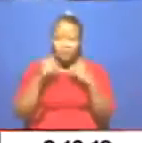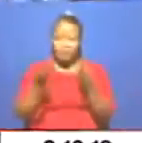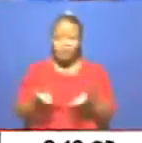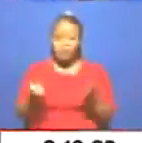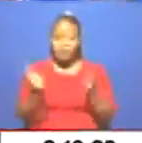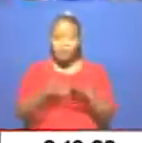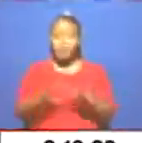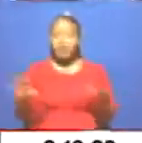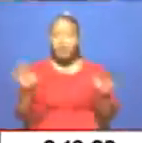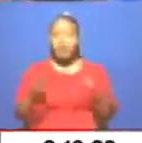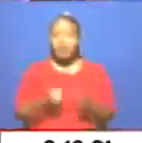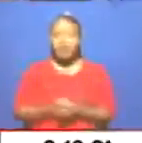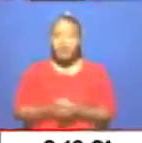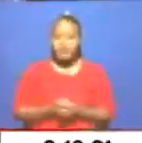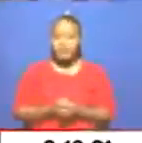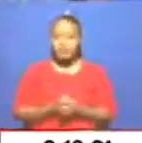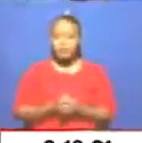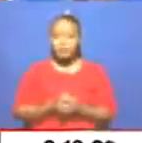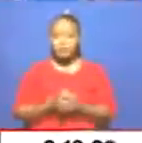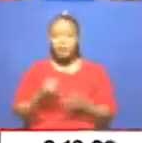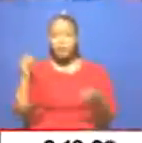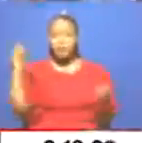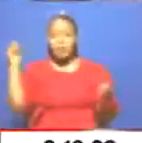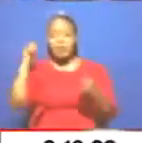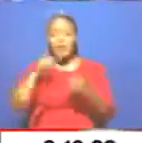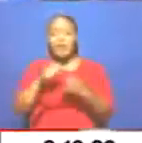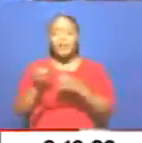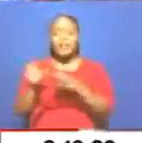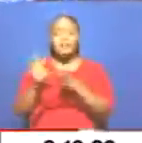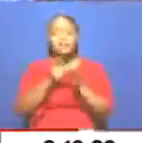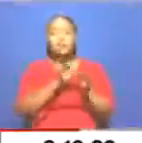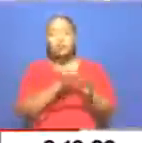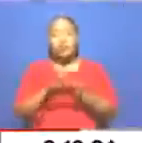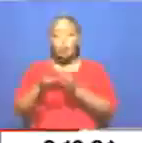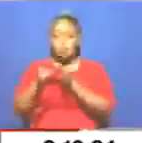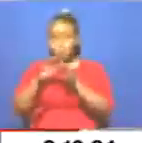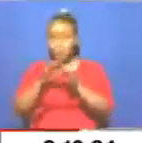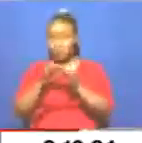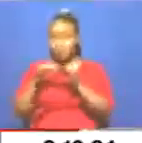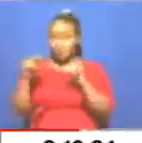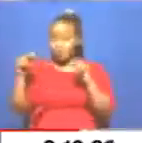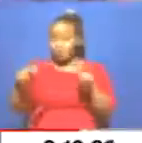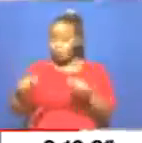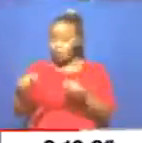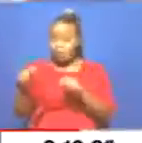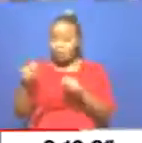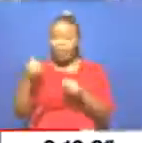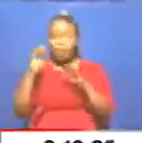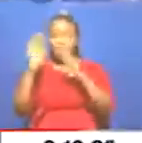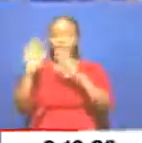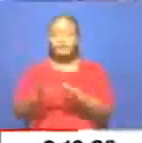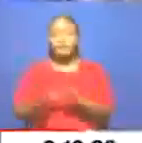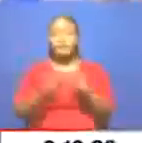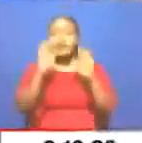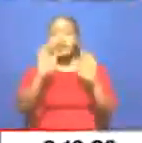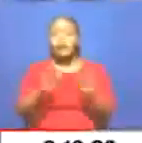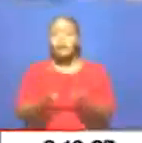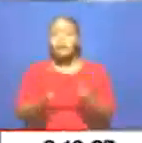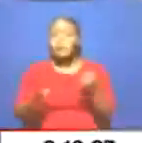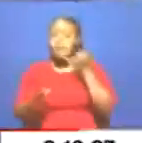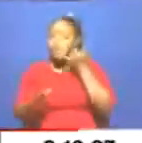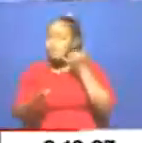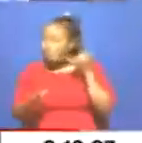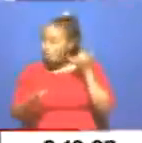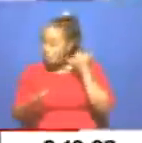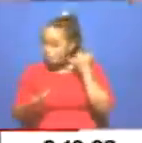The Azimio La Umoja movement on Wednesday pitched tent in Nakuru County in a vote hunting mission. It is here where